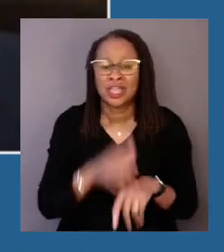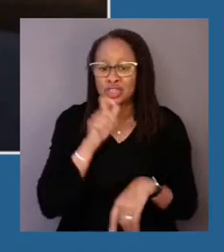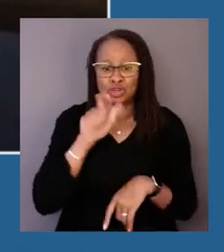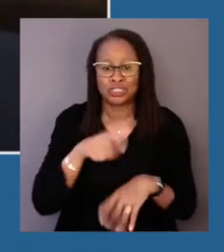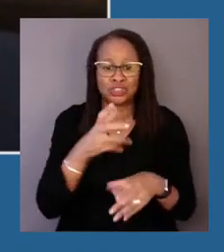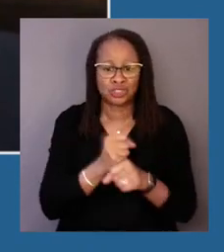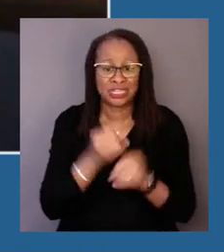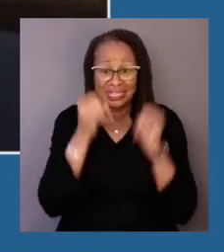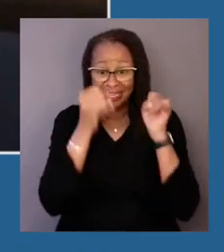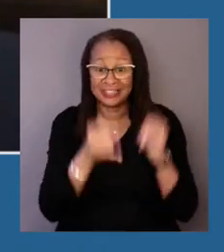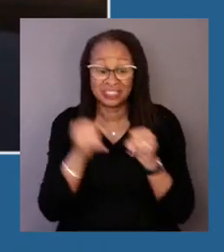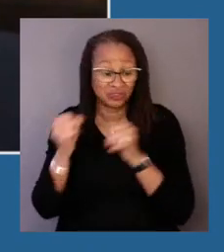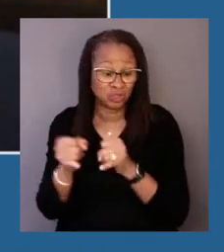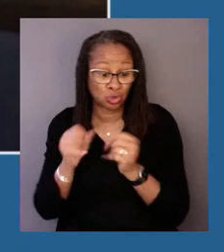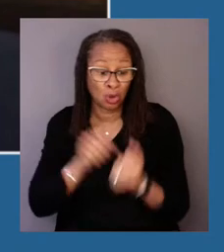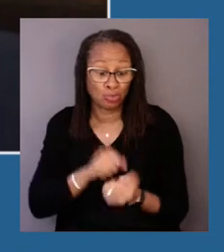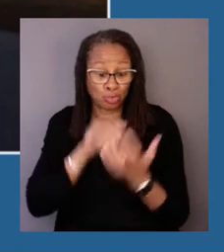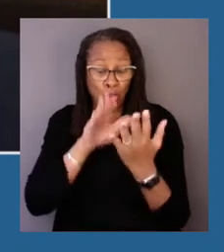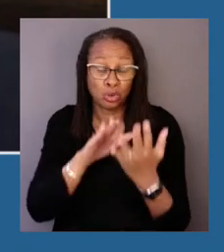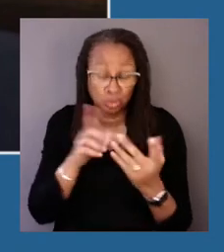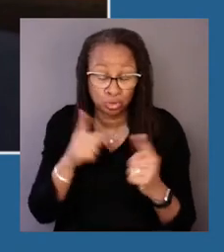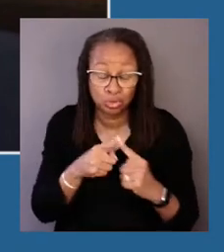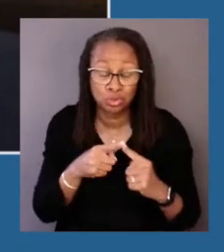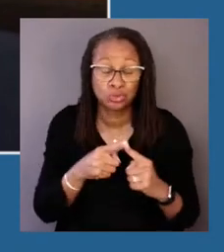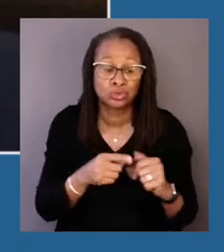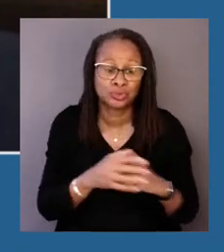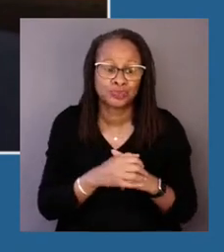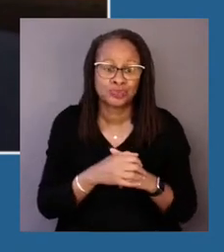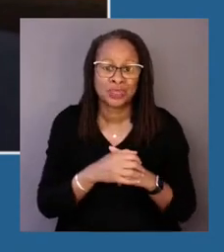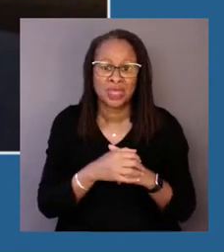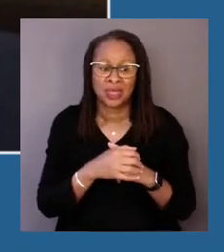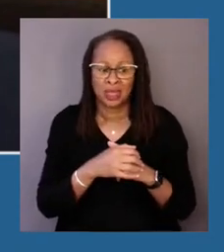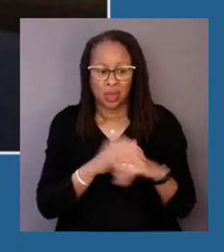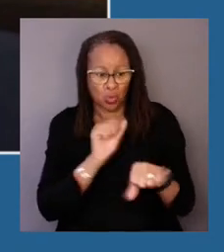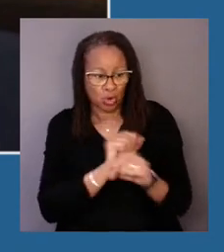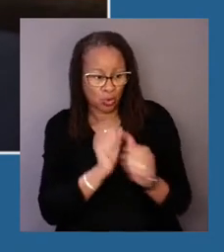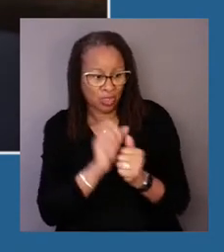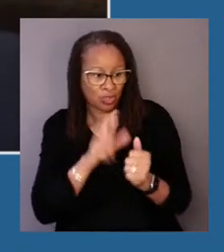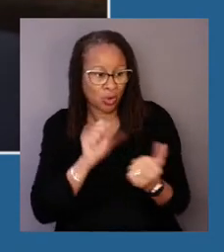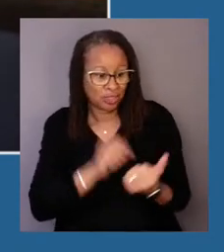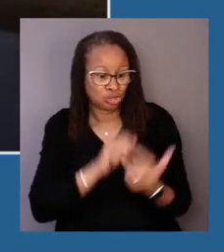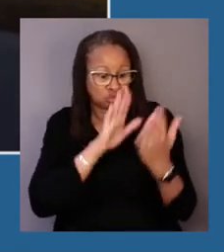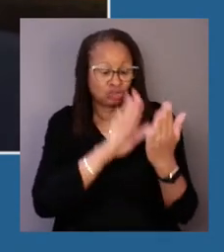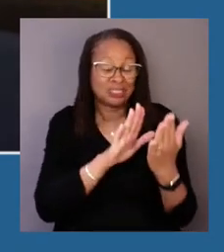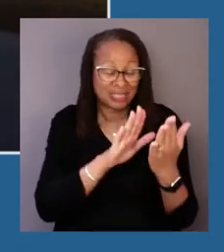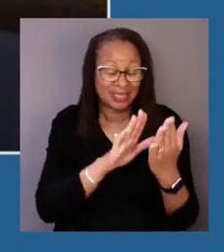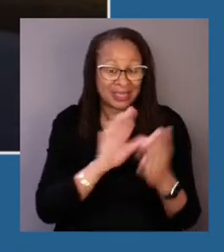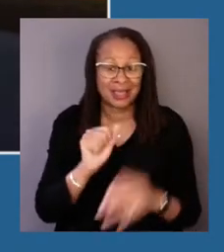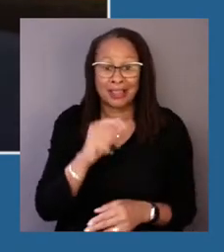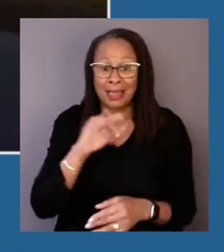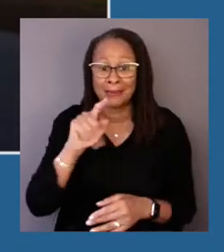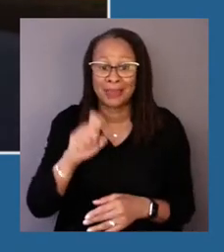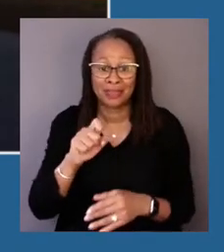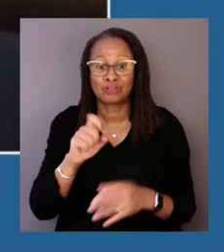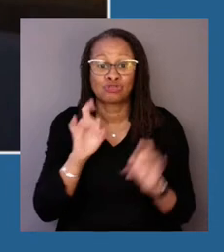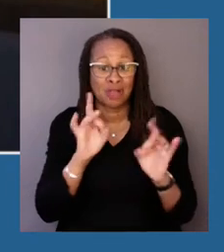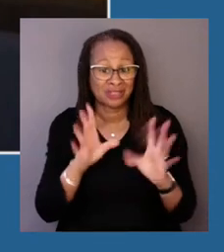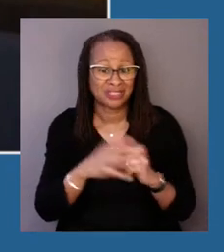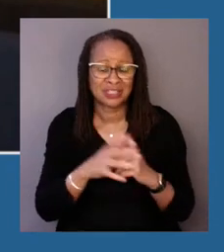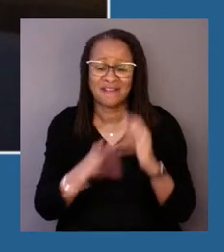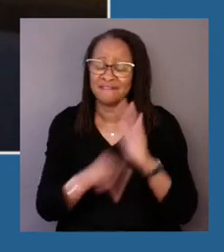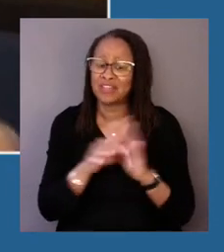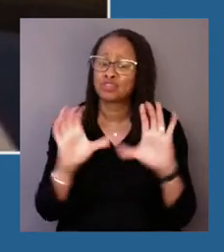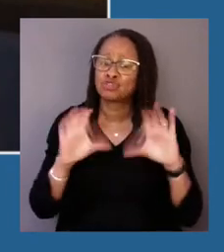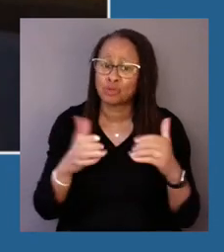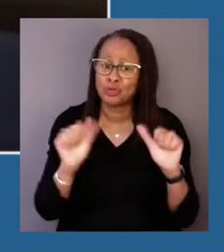individual approach to, you know, dealing with or addressing the climate crisis. Like, find a group that you can fit in with and